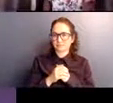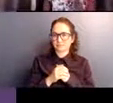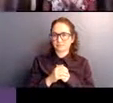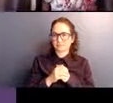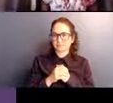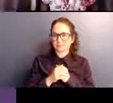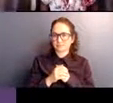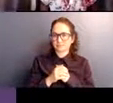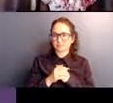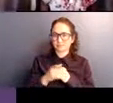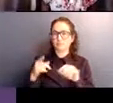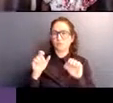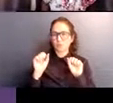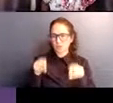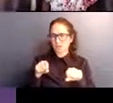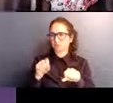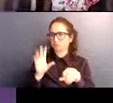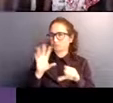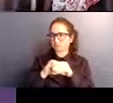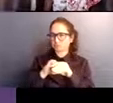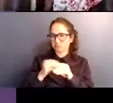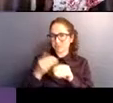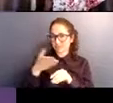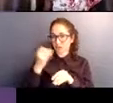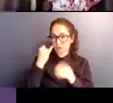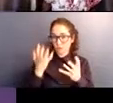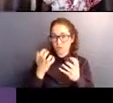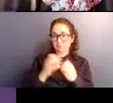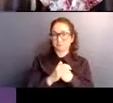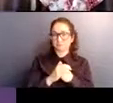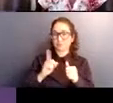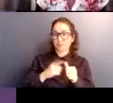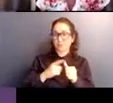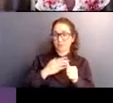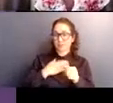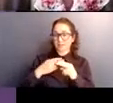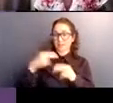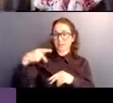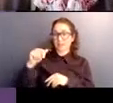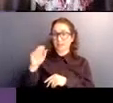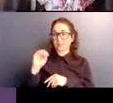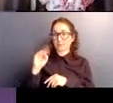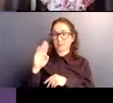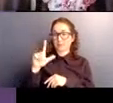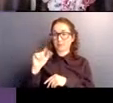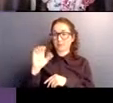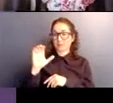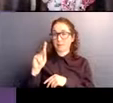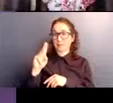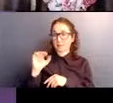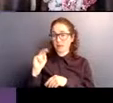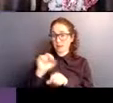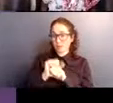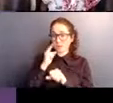where you will be able to participate. But first, my name is Pam Blackman. I'm with the Preservation Hall